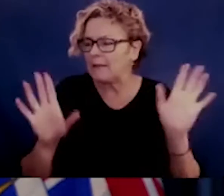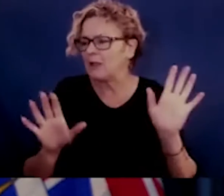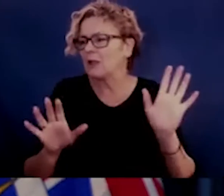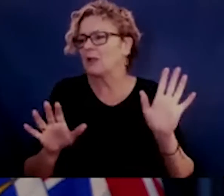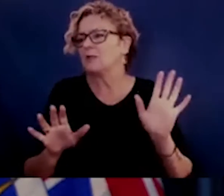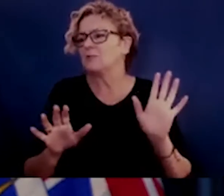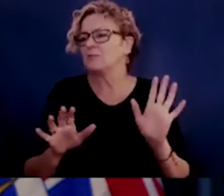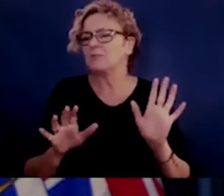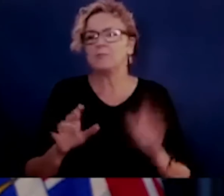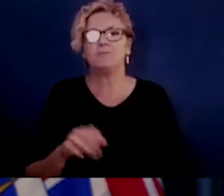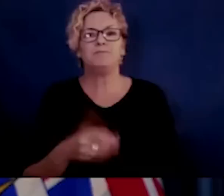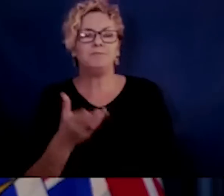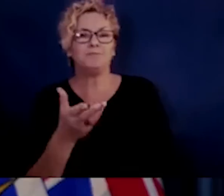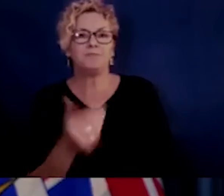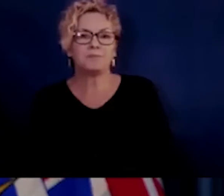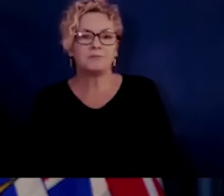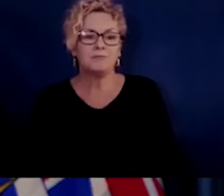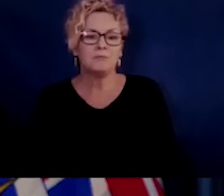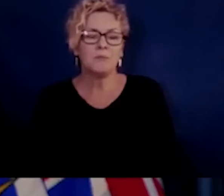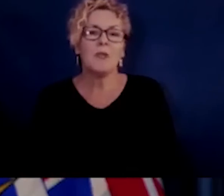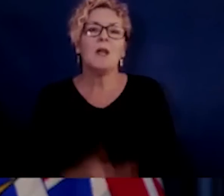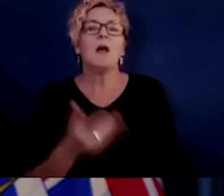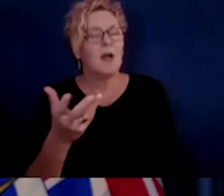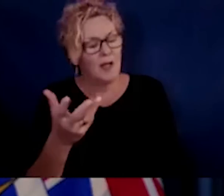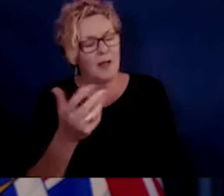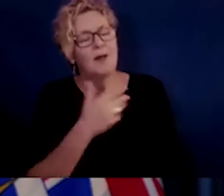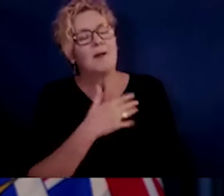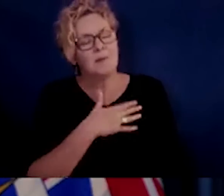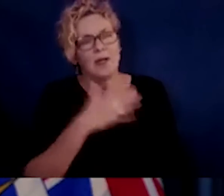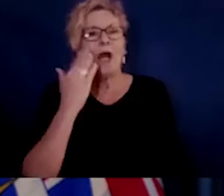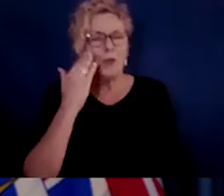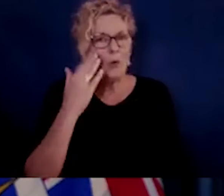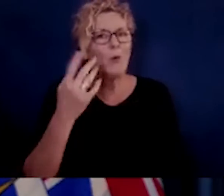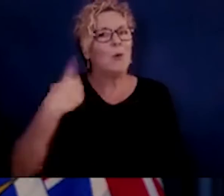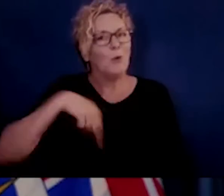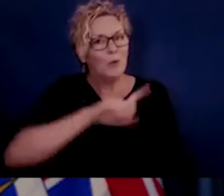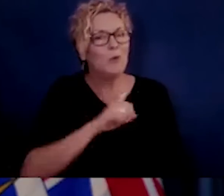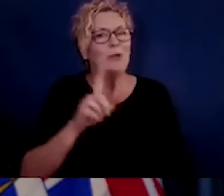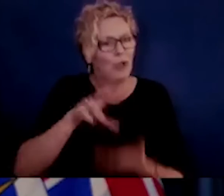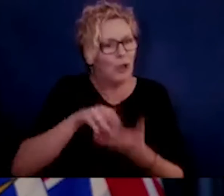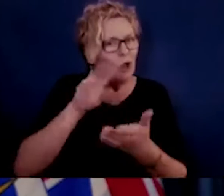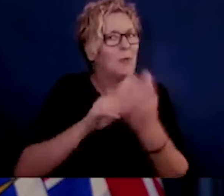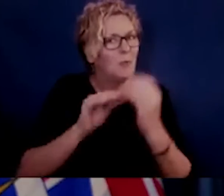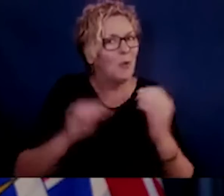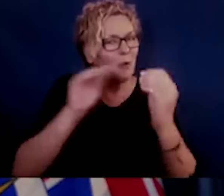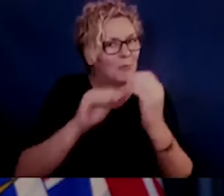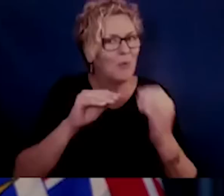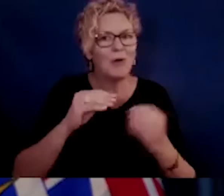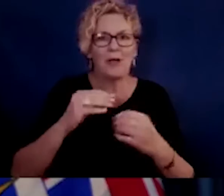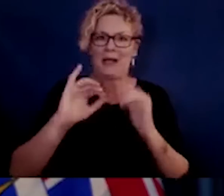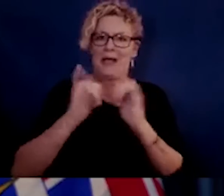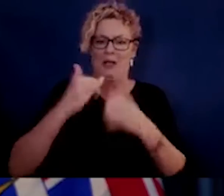hands and not touching our face. This virus doesn't get transmitted through the skin. So if we're touching something or a surface that